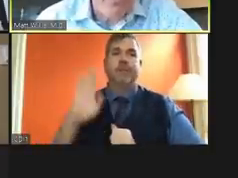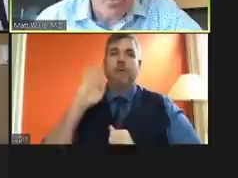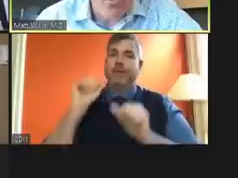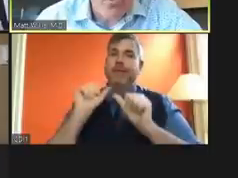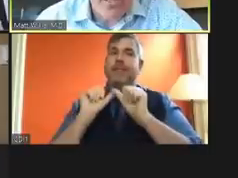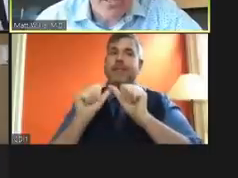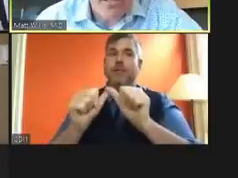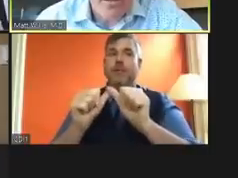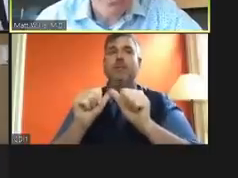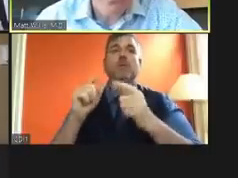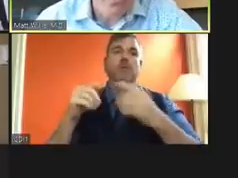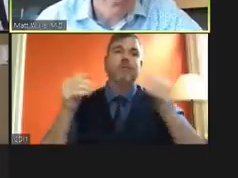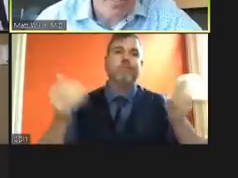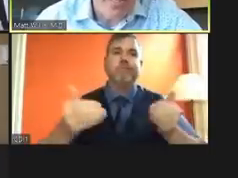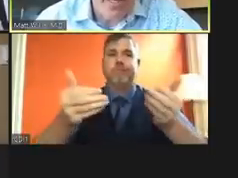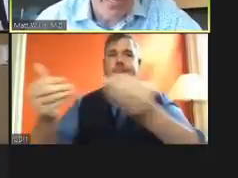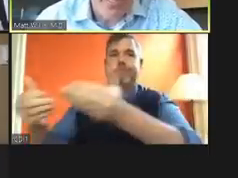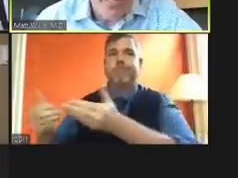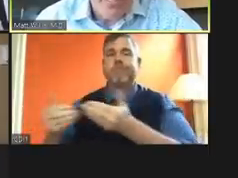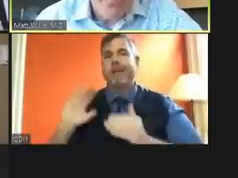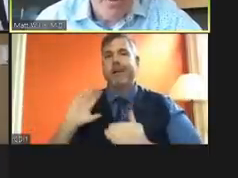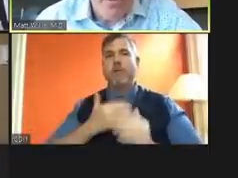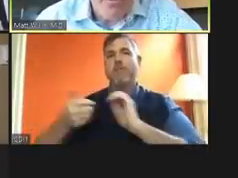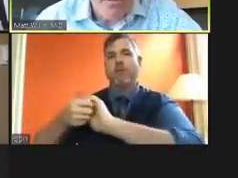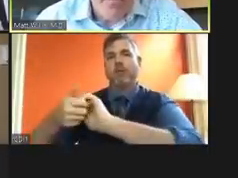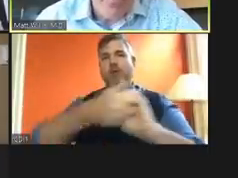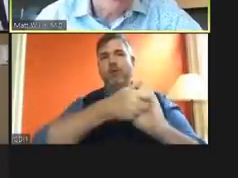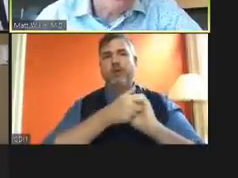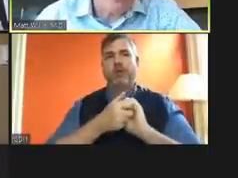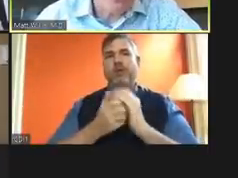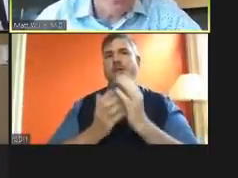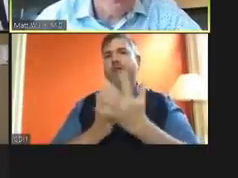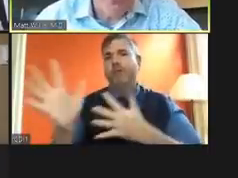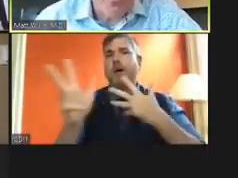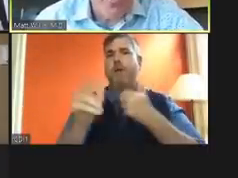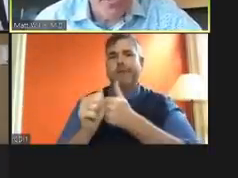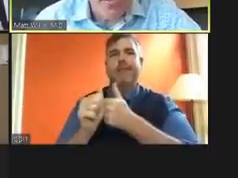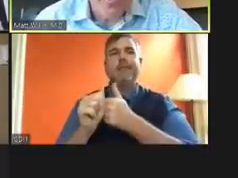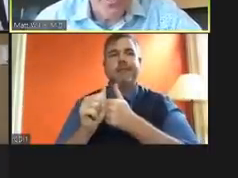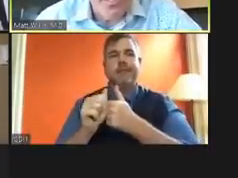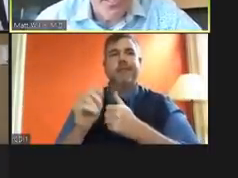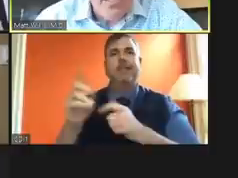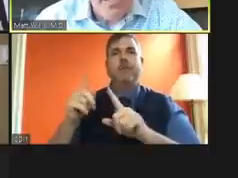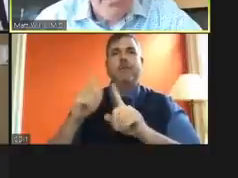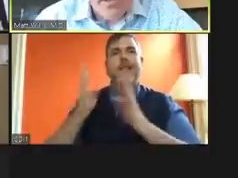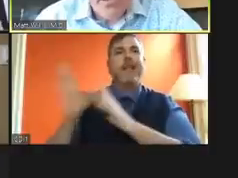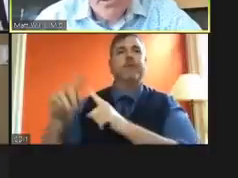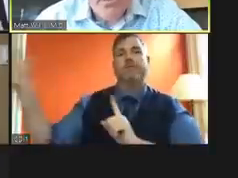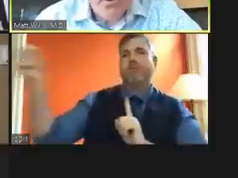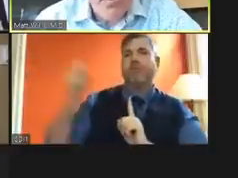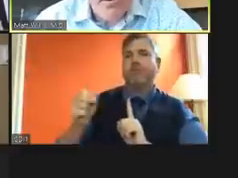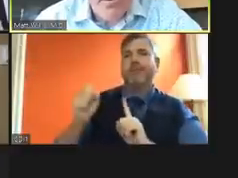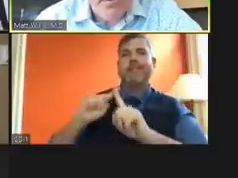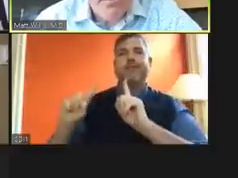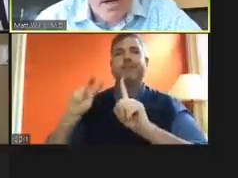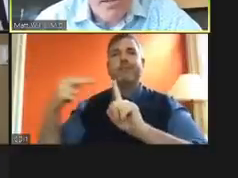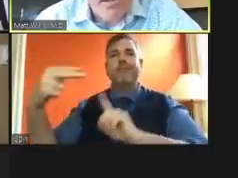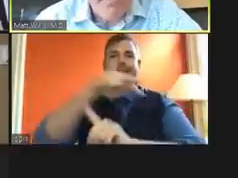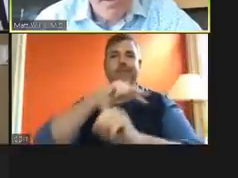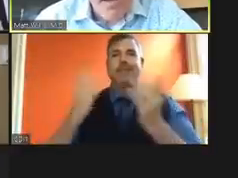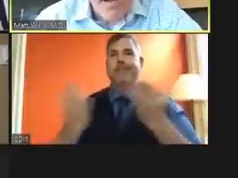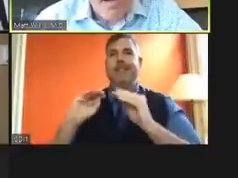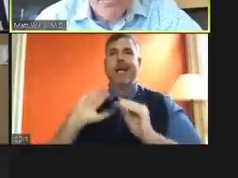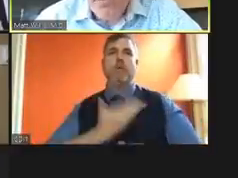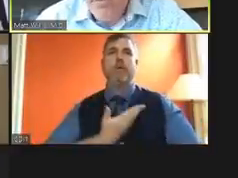updates ongoing, is to really start bringing in some of those diverse voices from across the community that have been such an important part of our